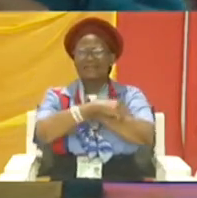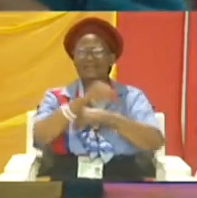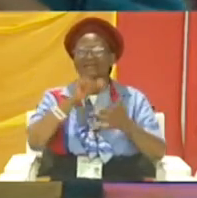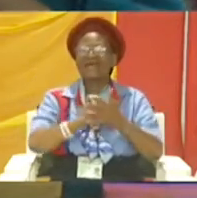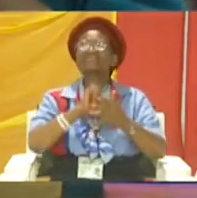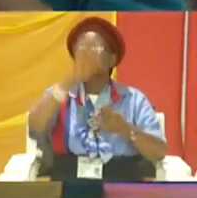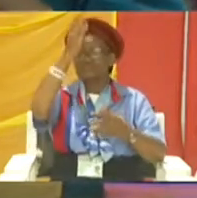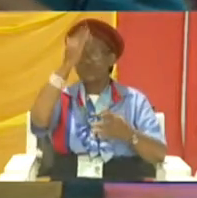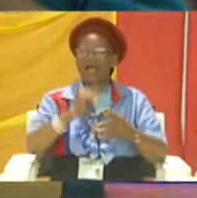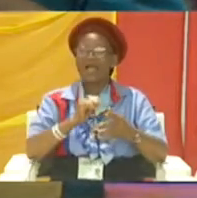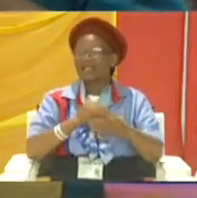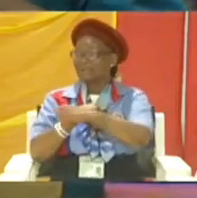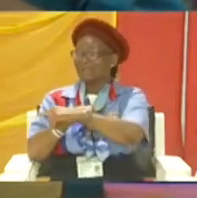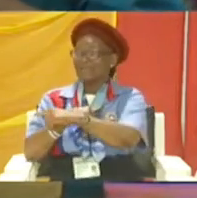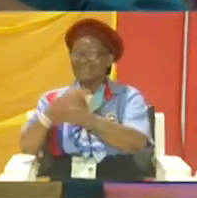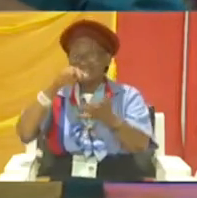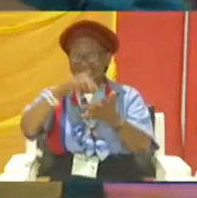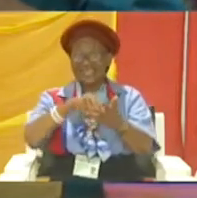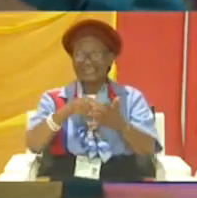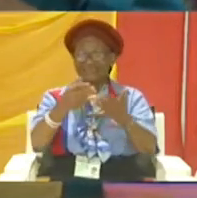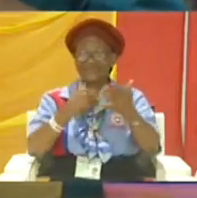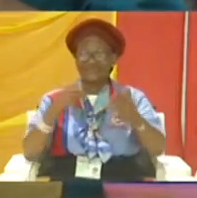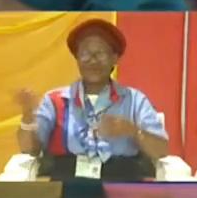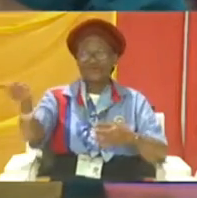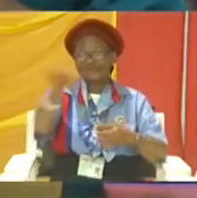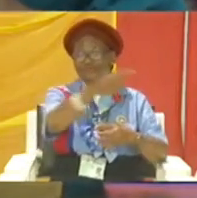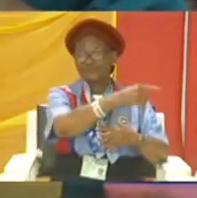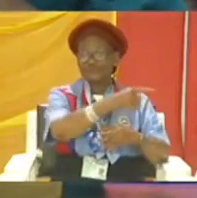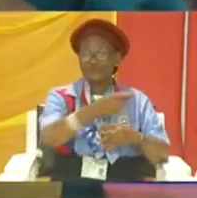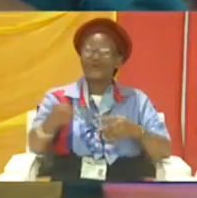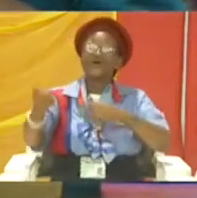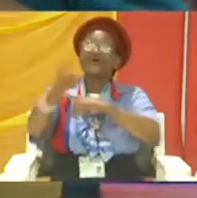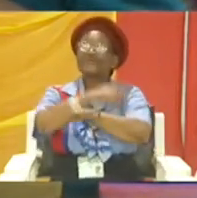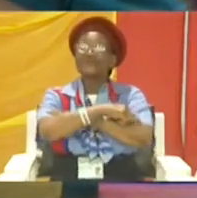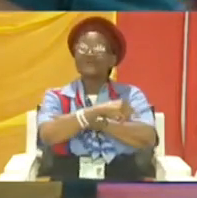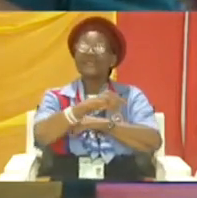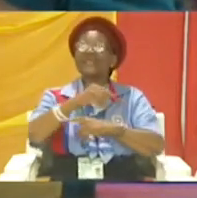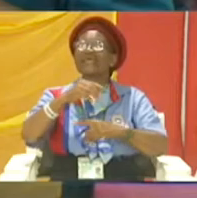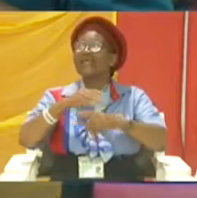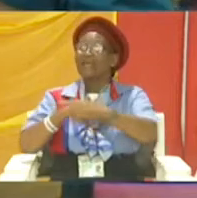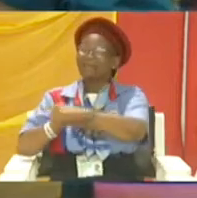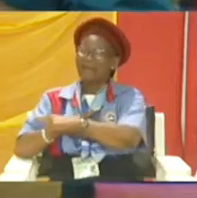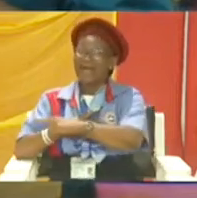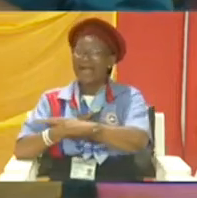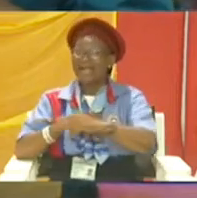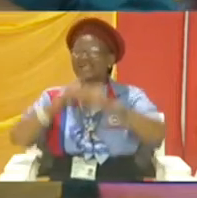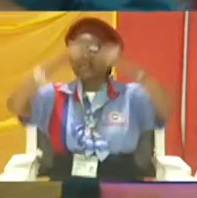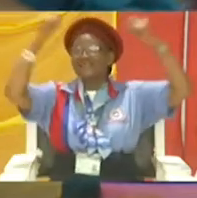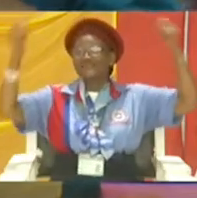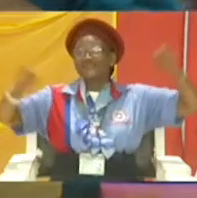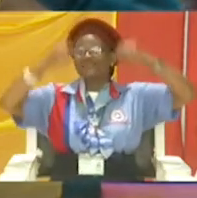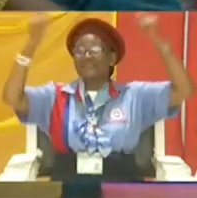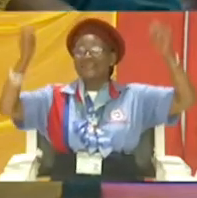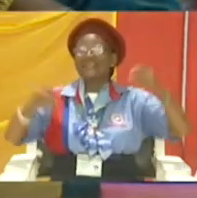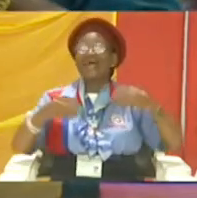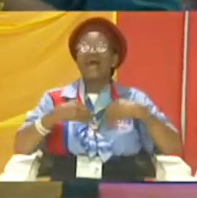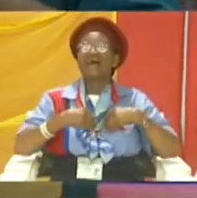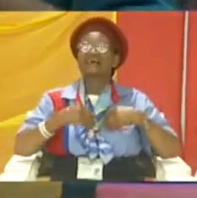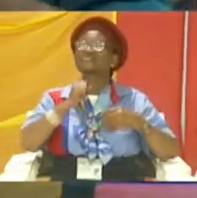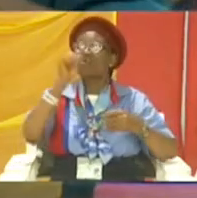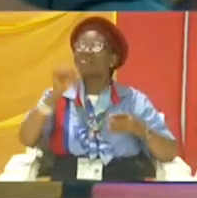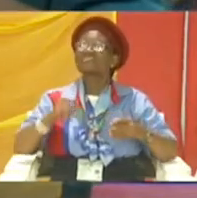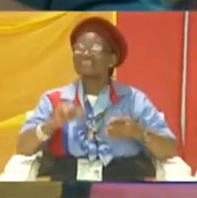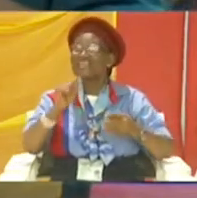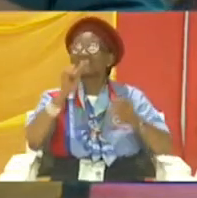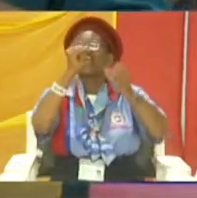I'm standing before you today. My jubilee has not yet ended.